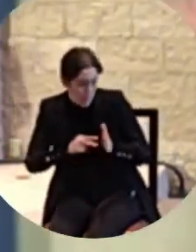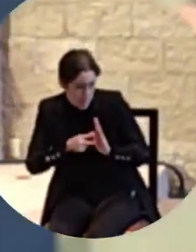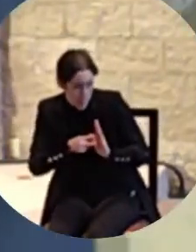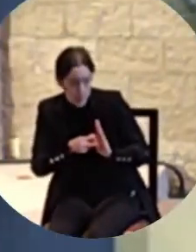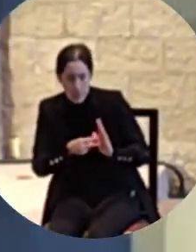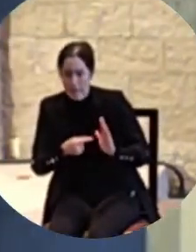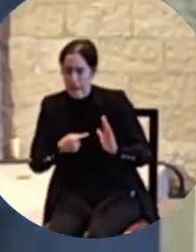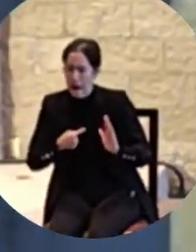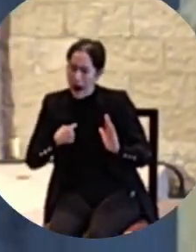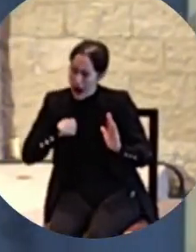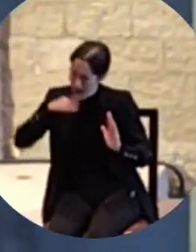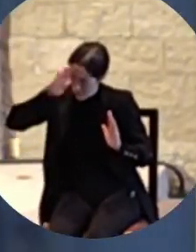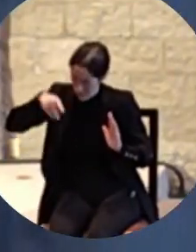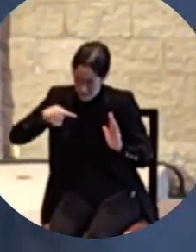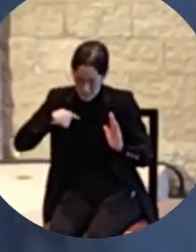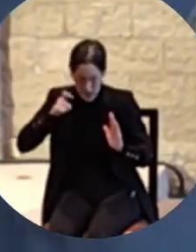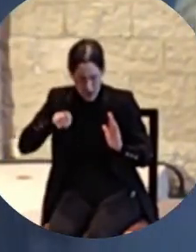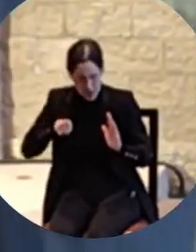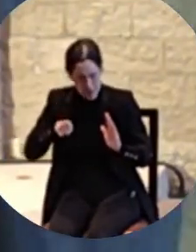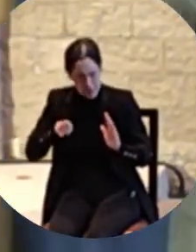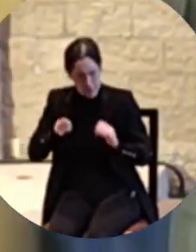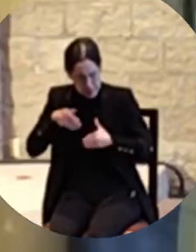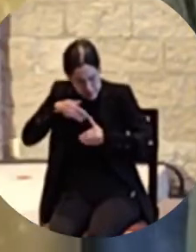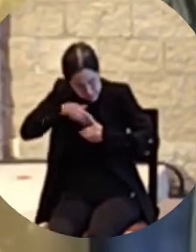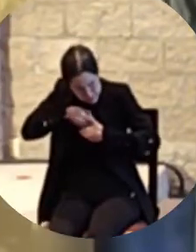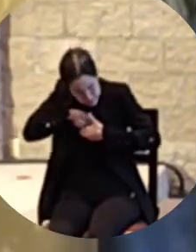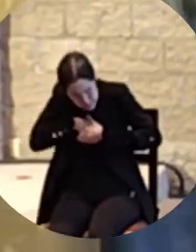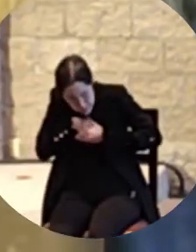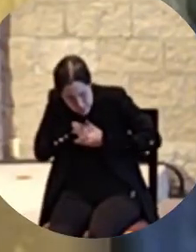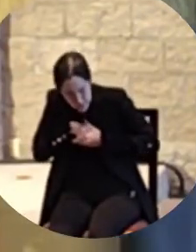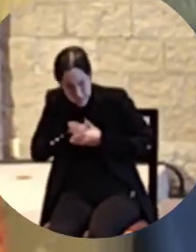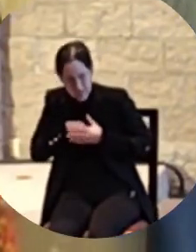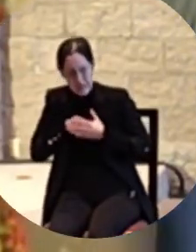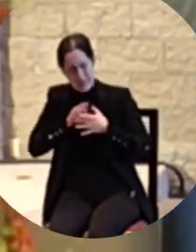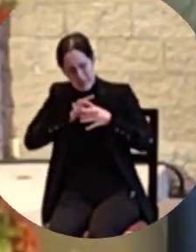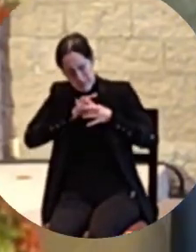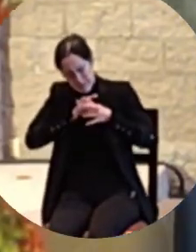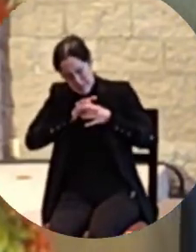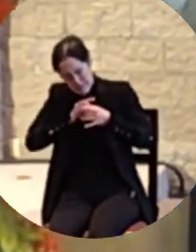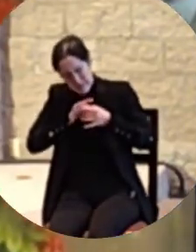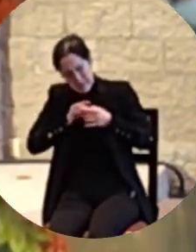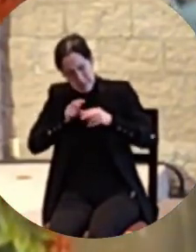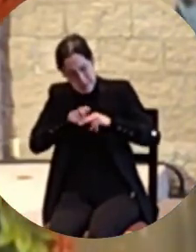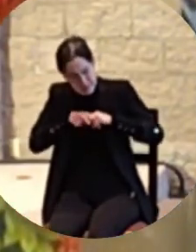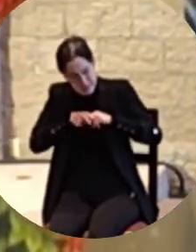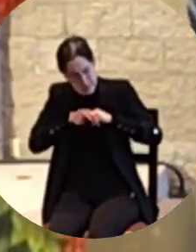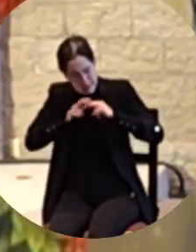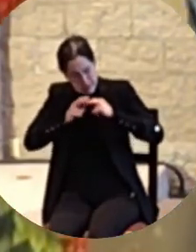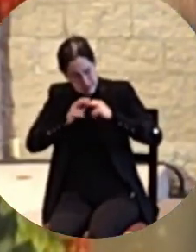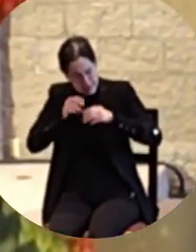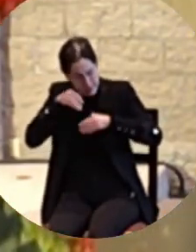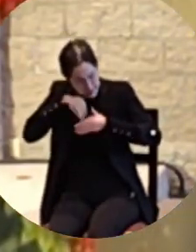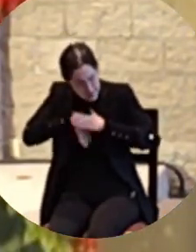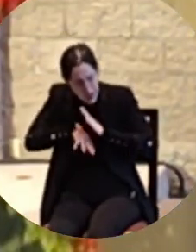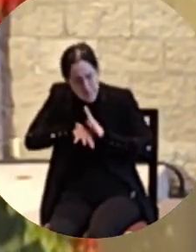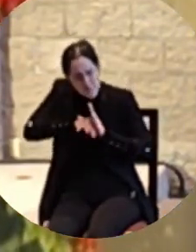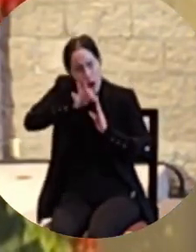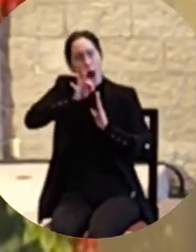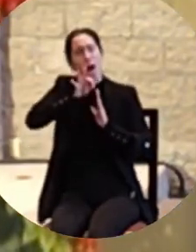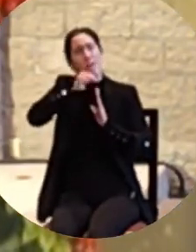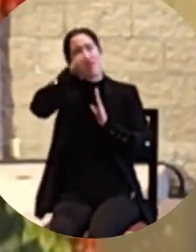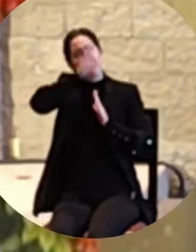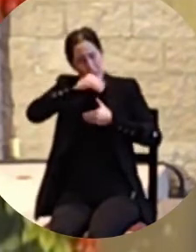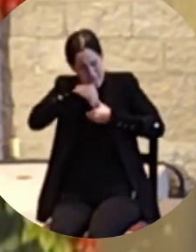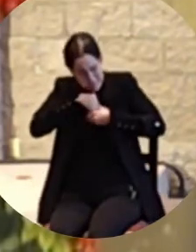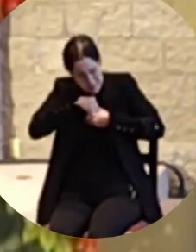hour after hour till I could feel that divine presence, till I could feel that presence of God again and to know that